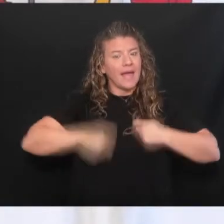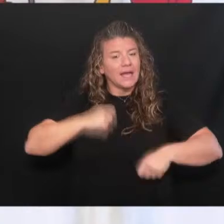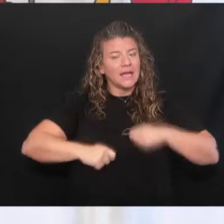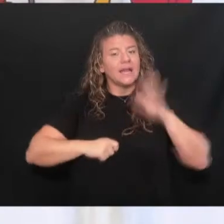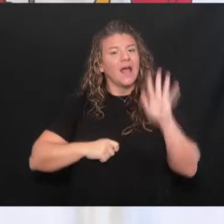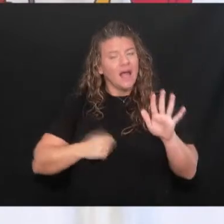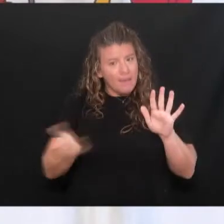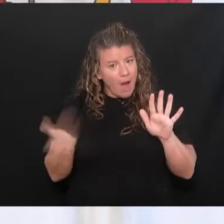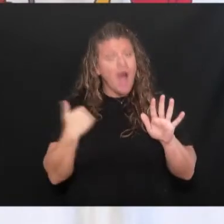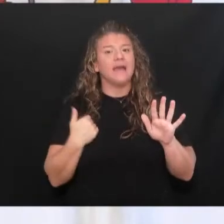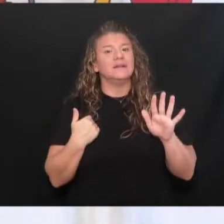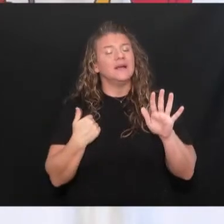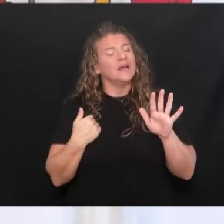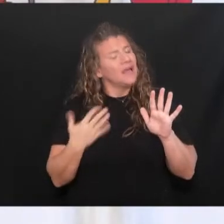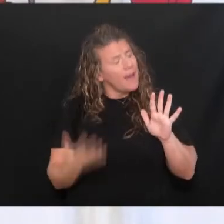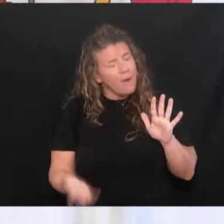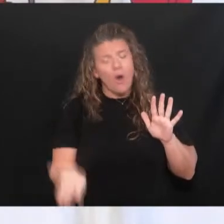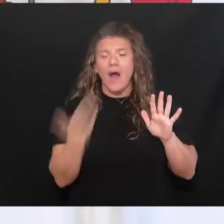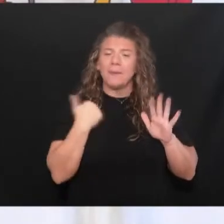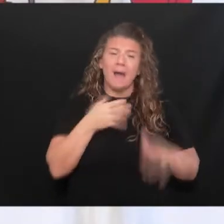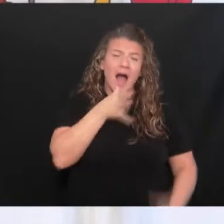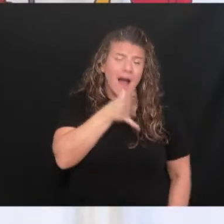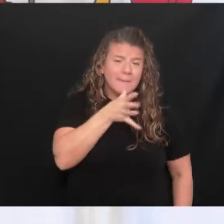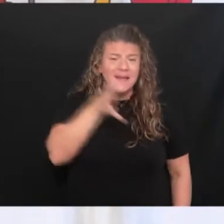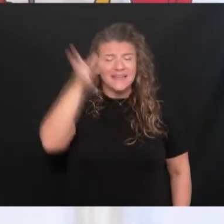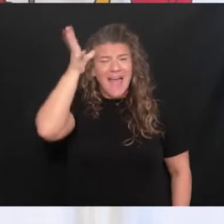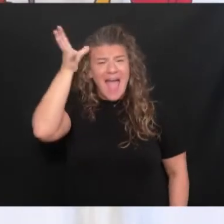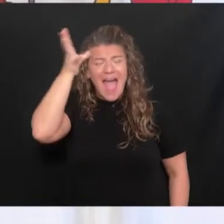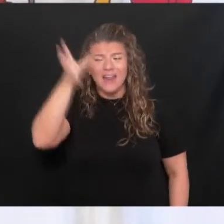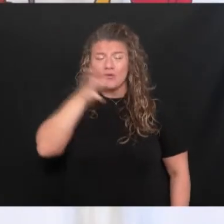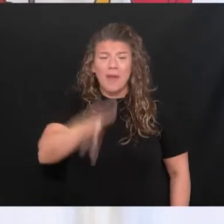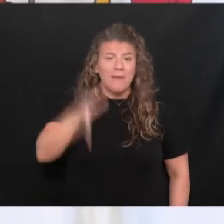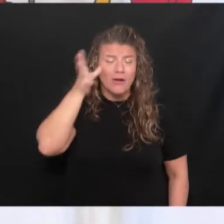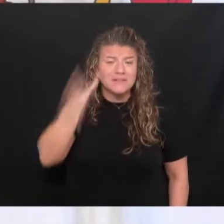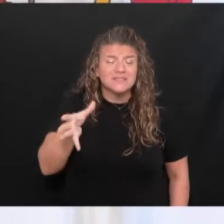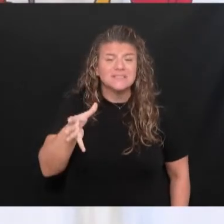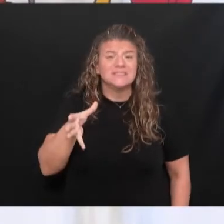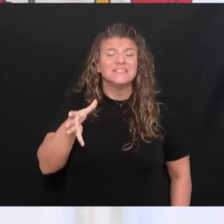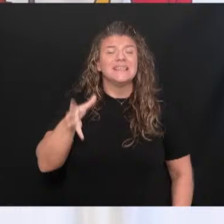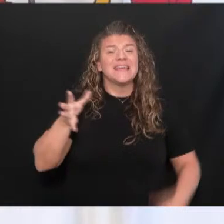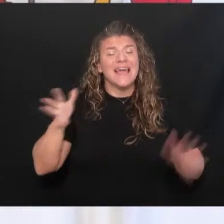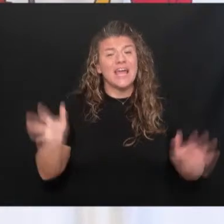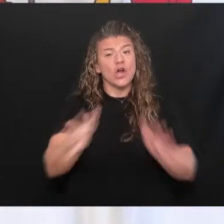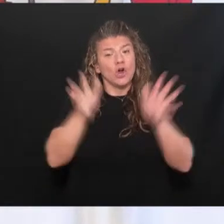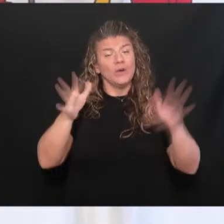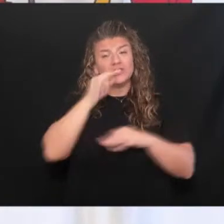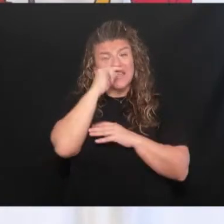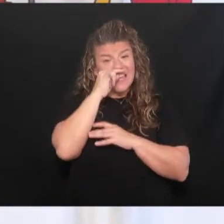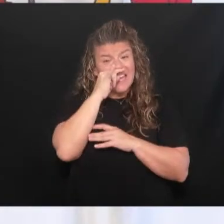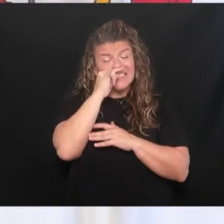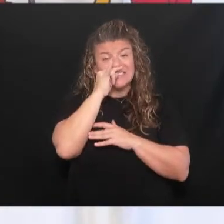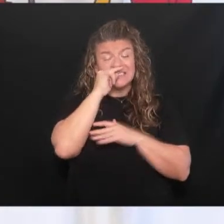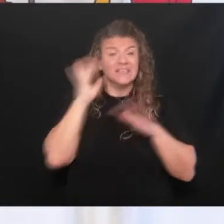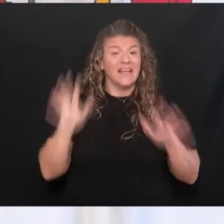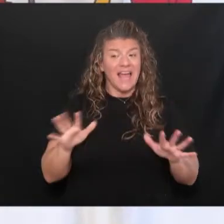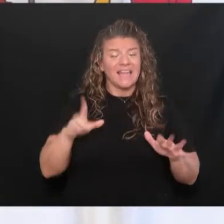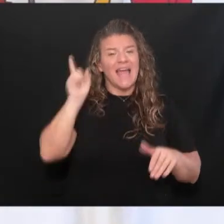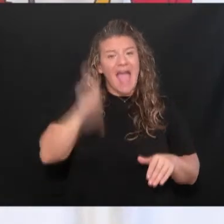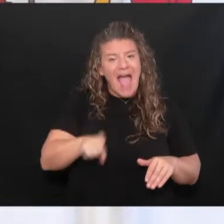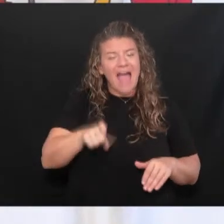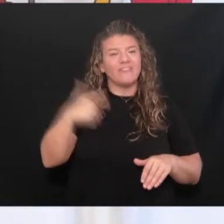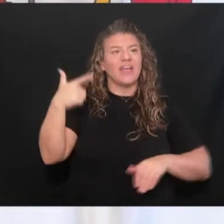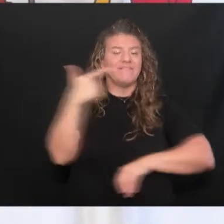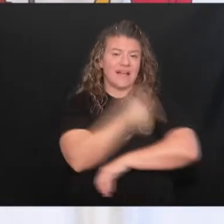come on, mom and dad and your grandparents. Encourage those kids in every way that they've got to